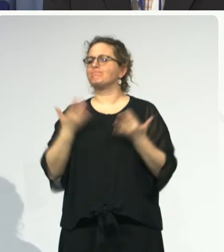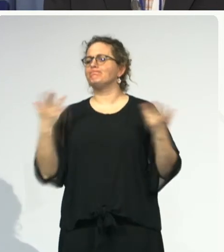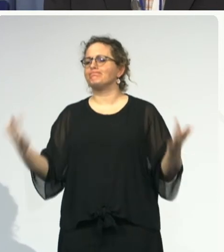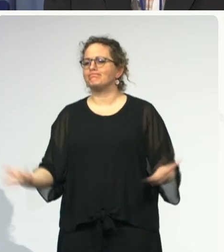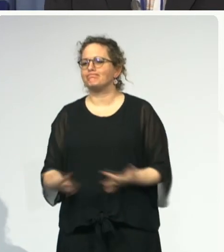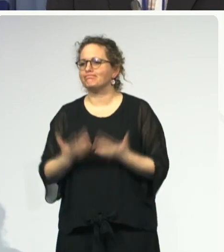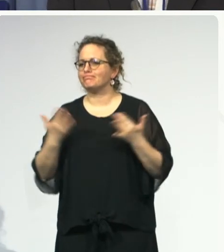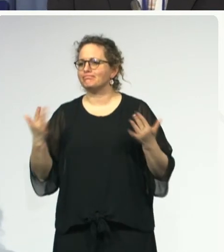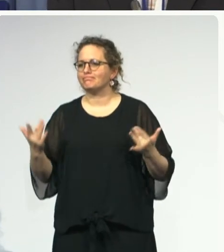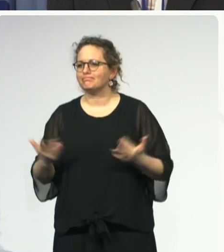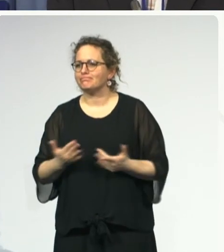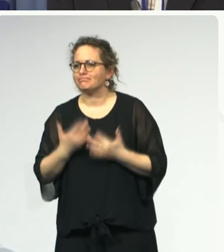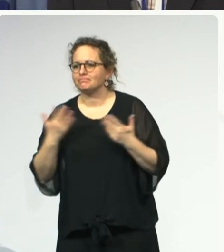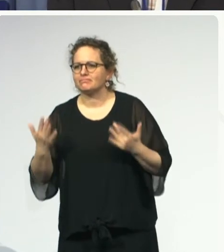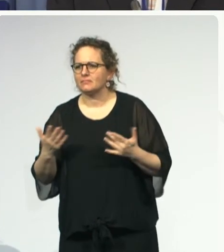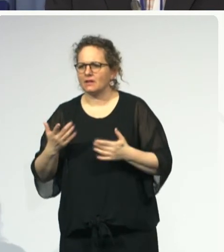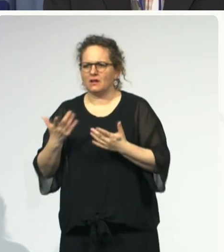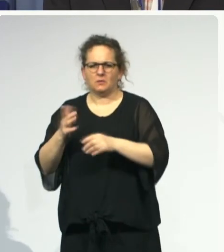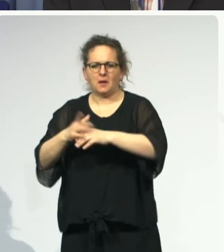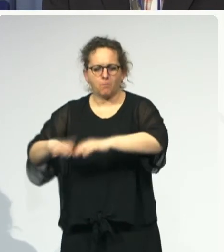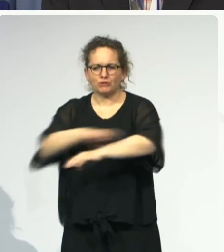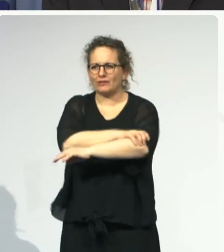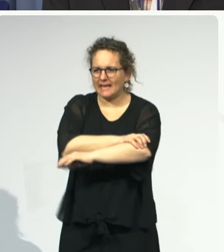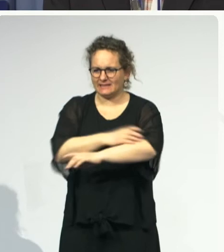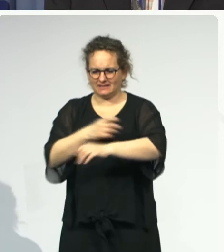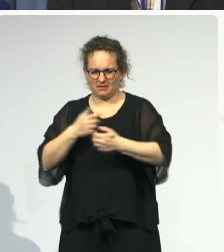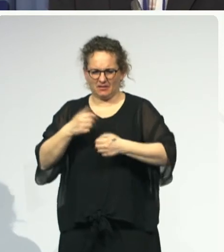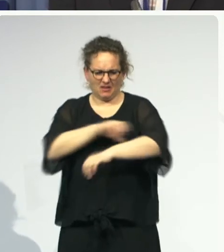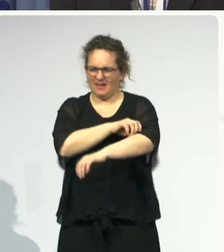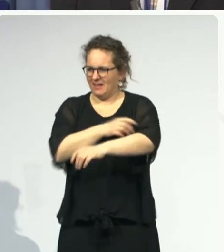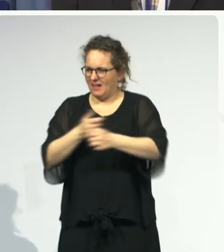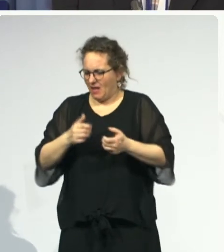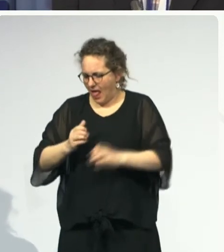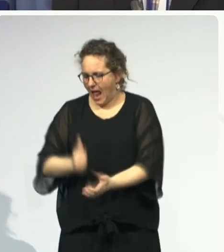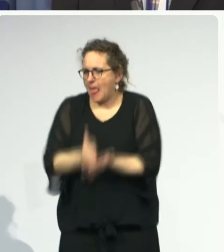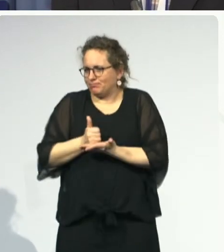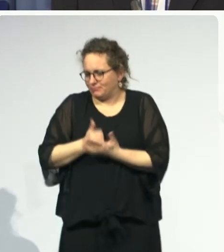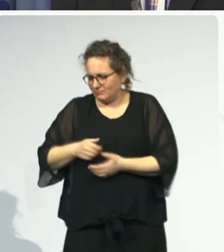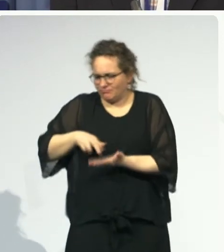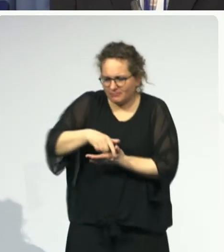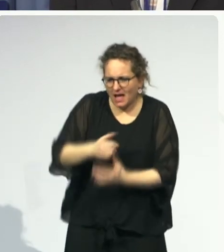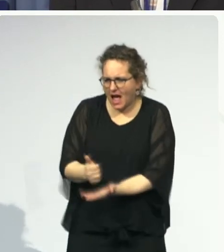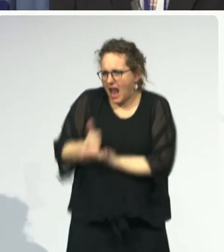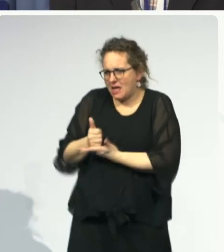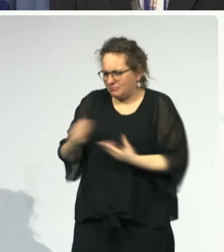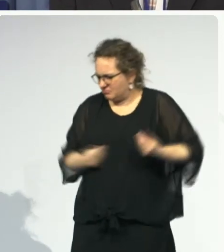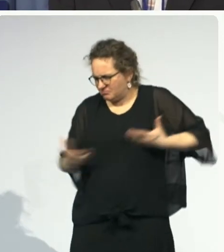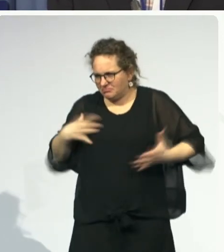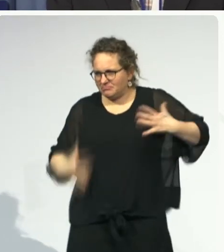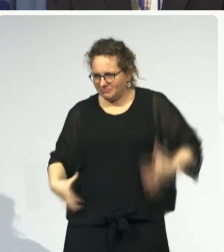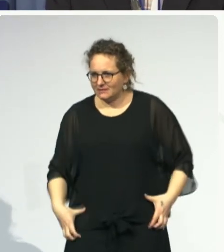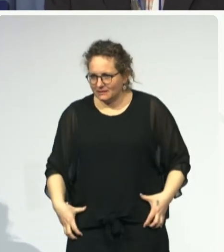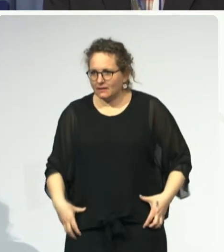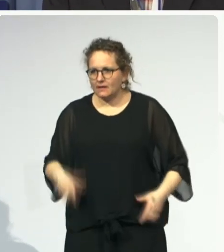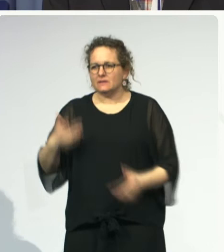And that's why we came up with a workshop for splints a few years ago. And now we are very proud that since more than a